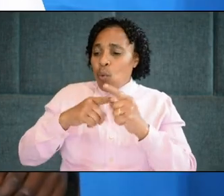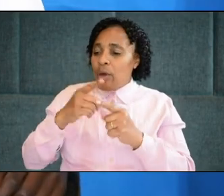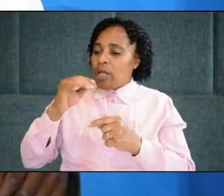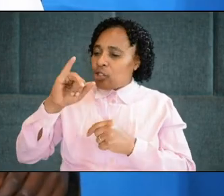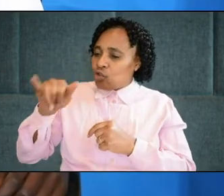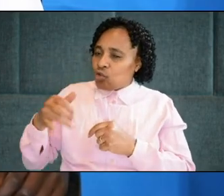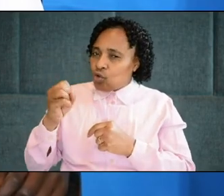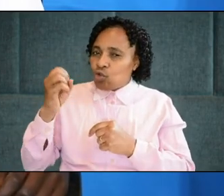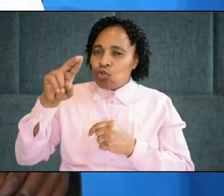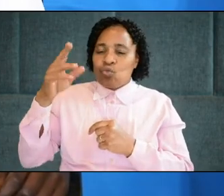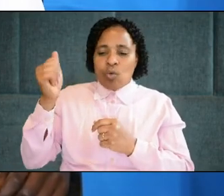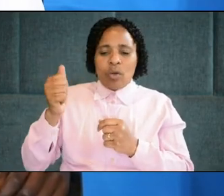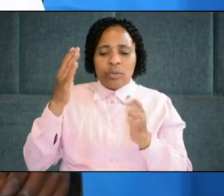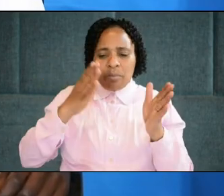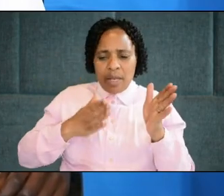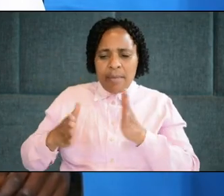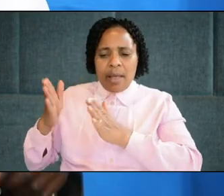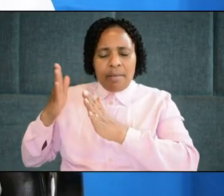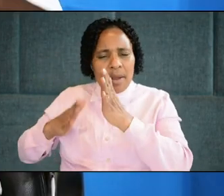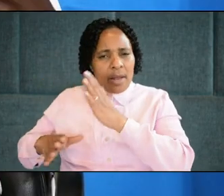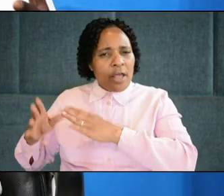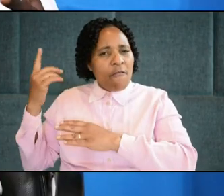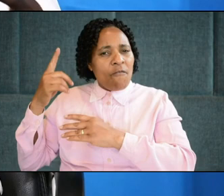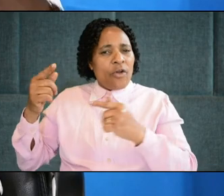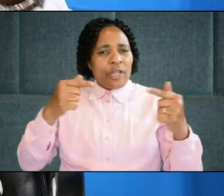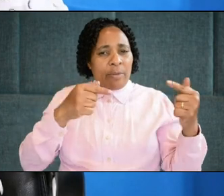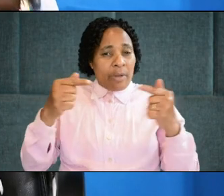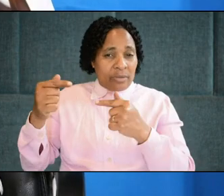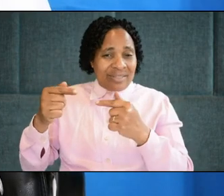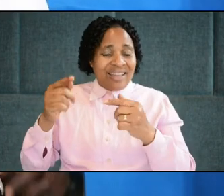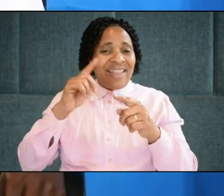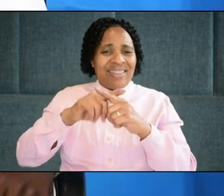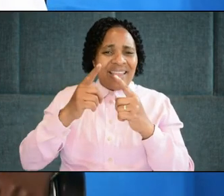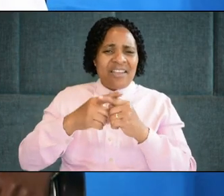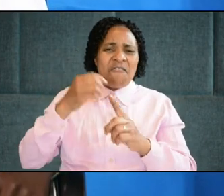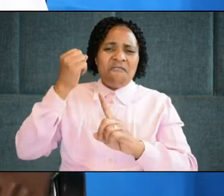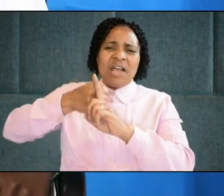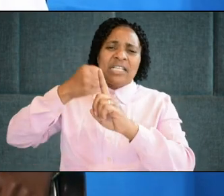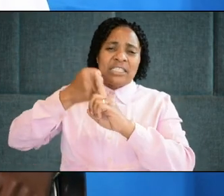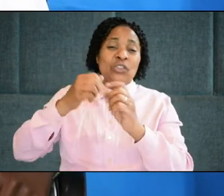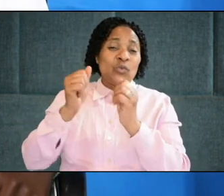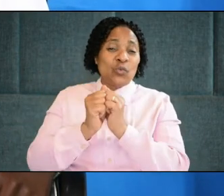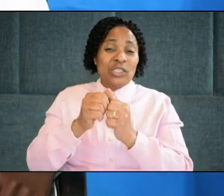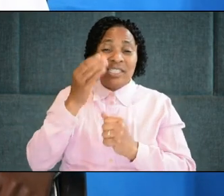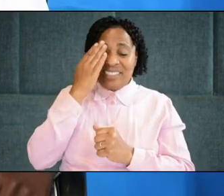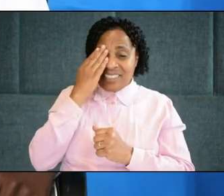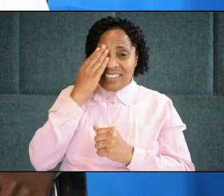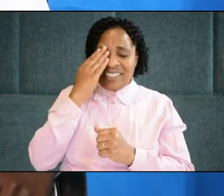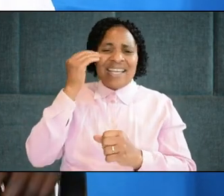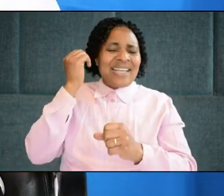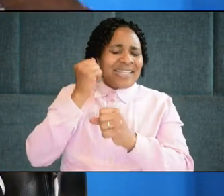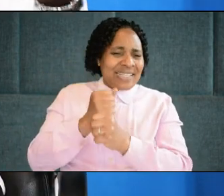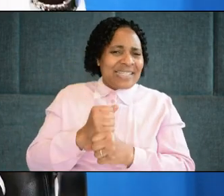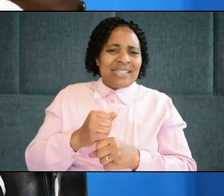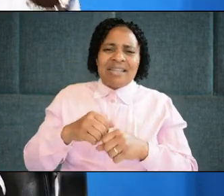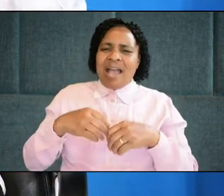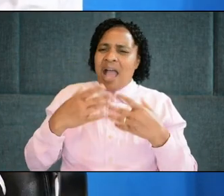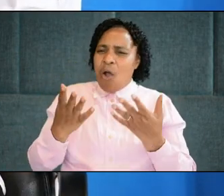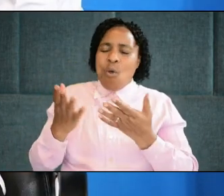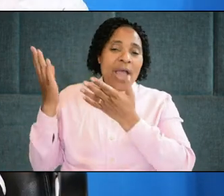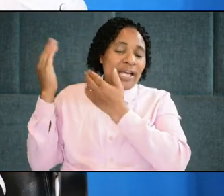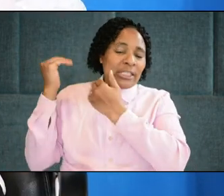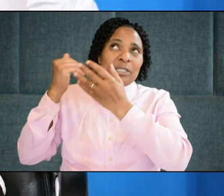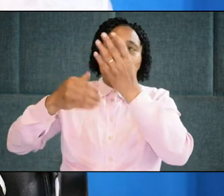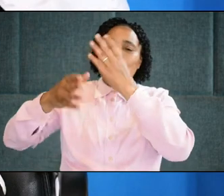preparing for battle, and when he was executing and he was fighting with the Israelites, they did it as if they did not expect